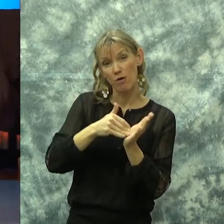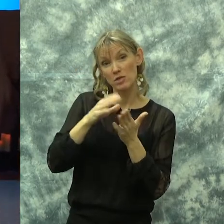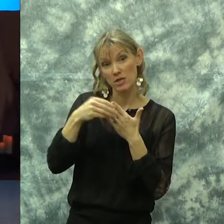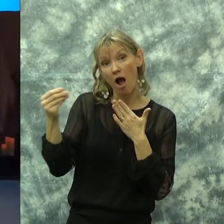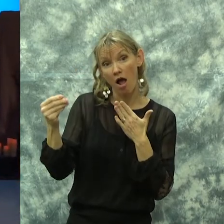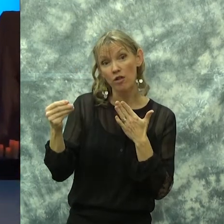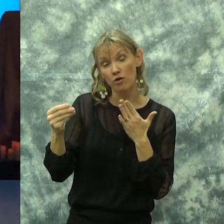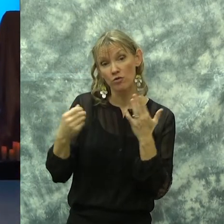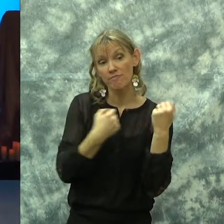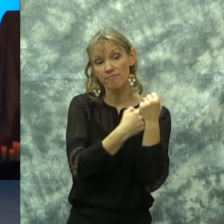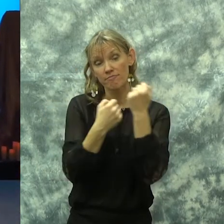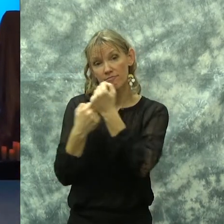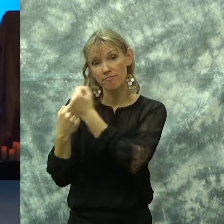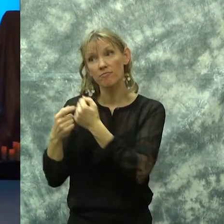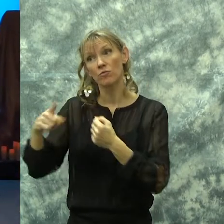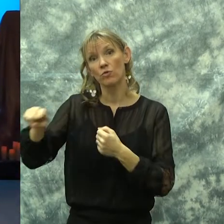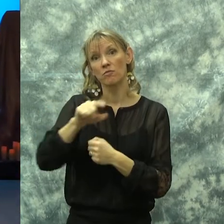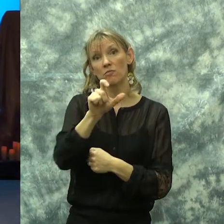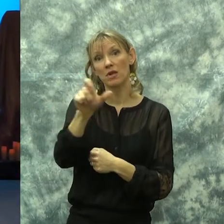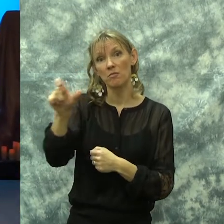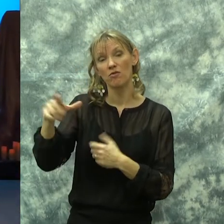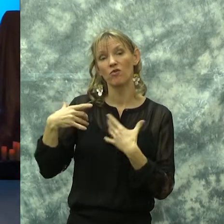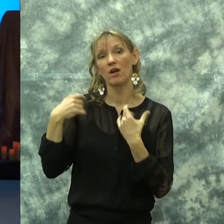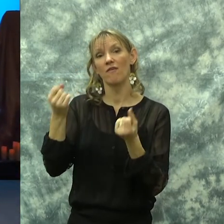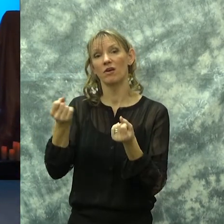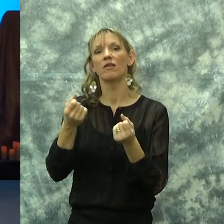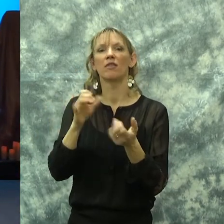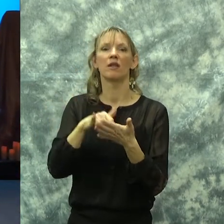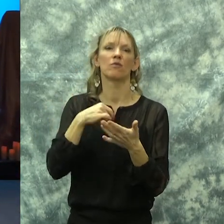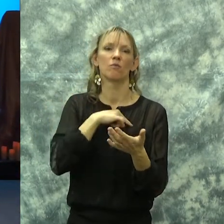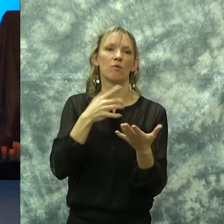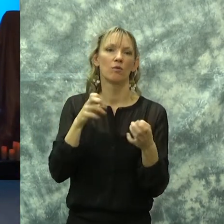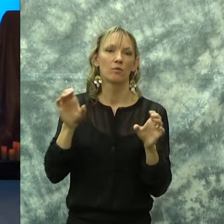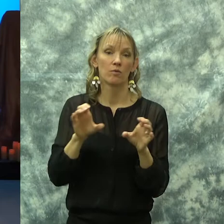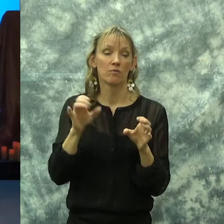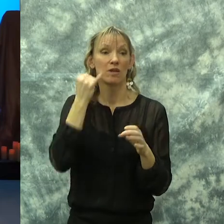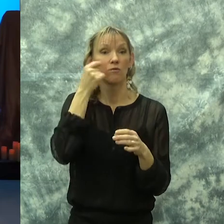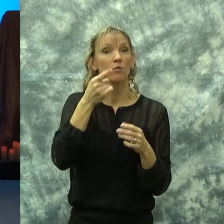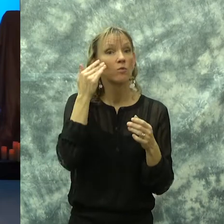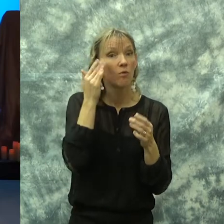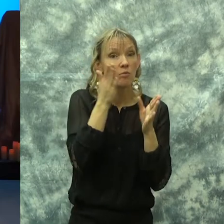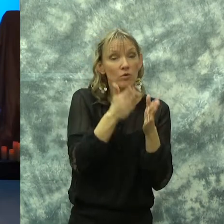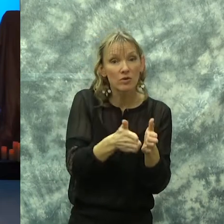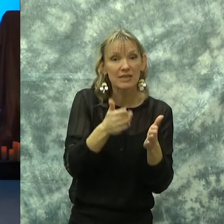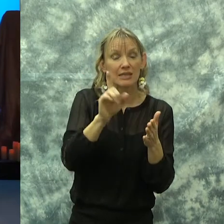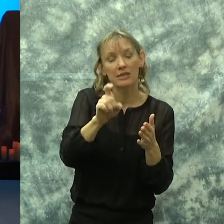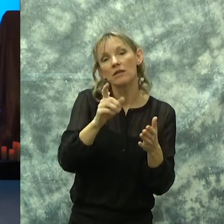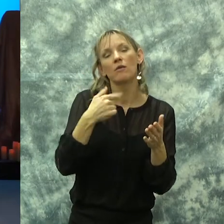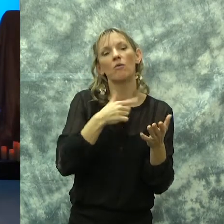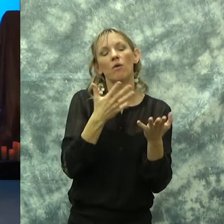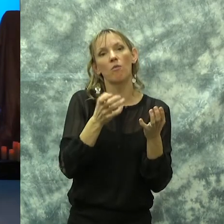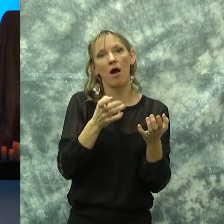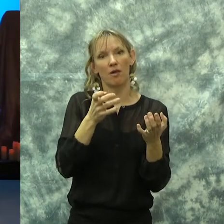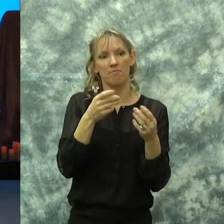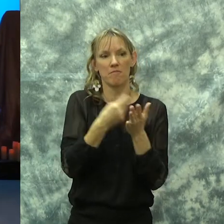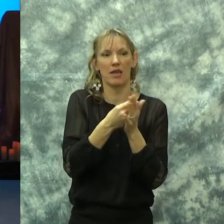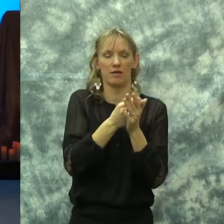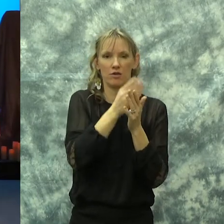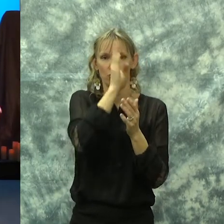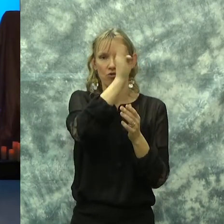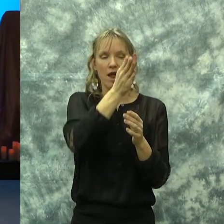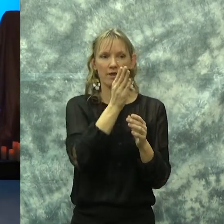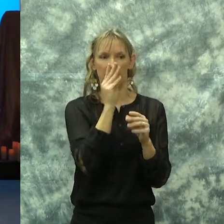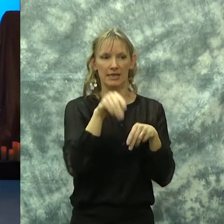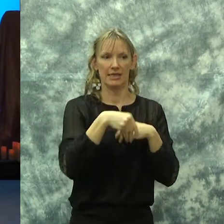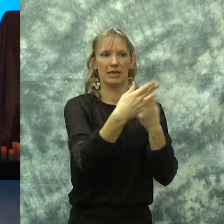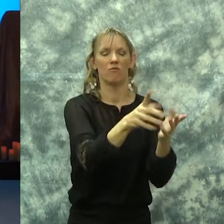help people who are recovering. And that's what we're looking to do with the money, is even if you know anyone, let us know. We're looking to give it directly, but we'll